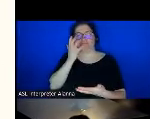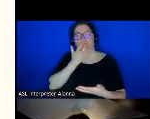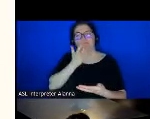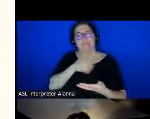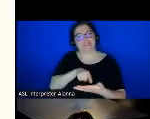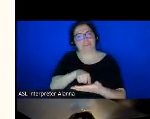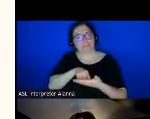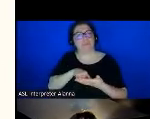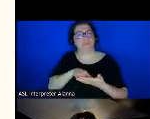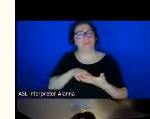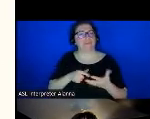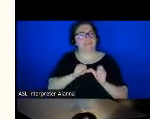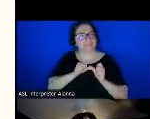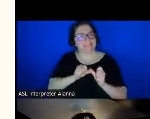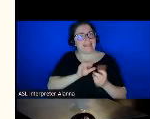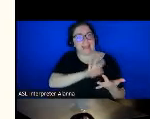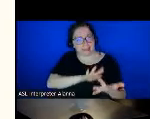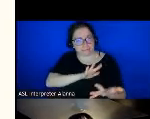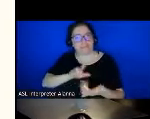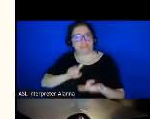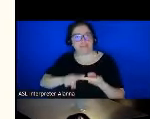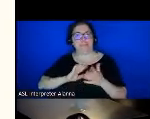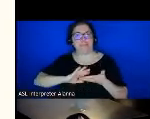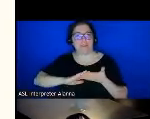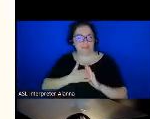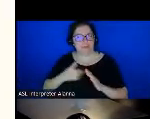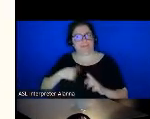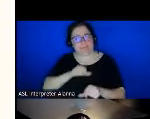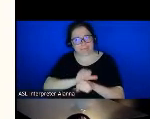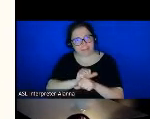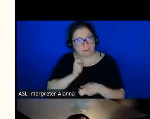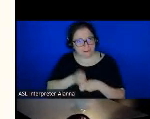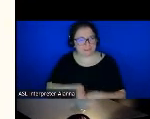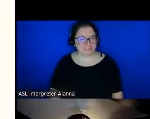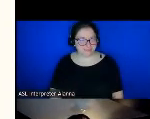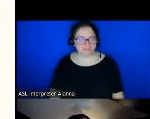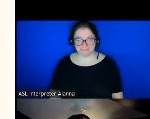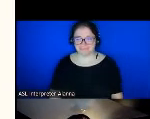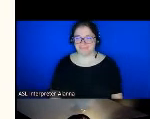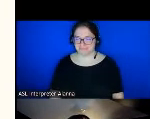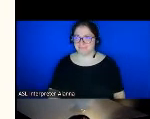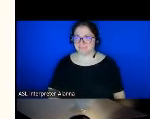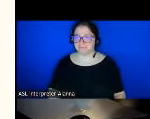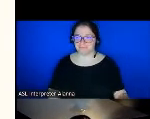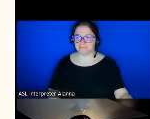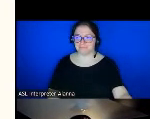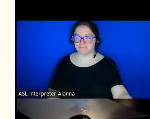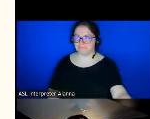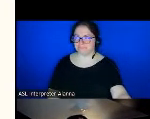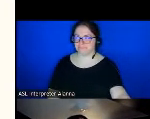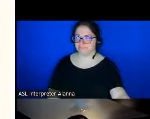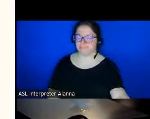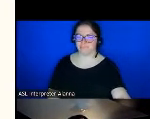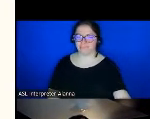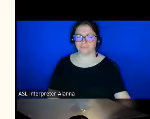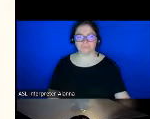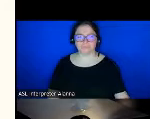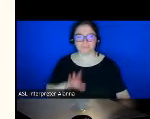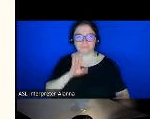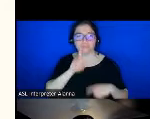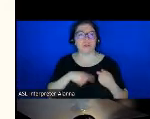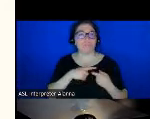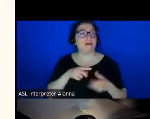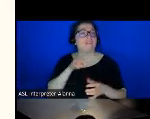outreach to our community regarding this um just to talk through a little bit about what we've done on voter